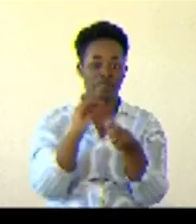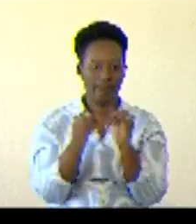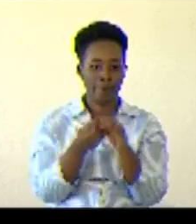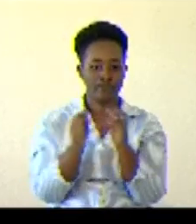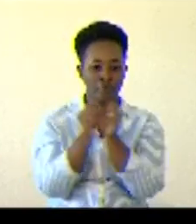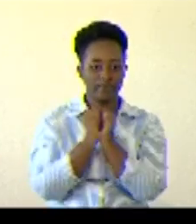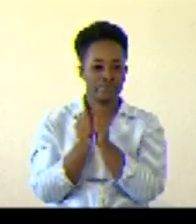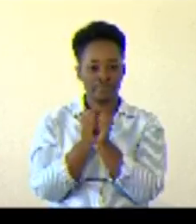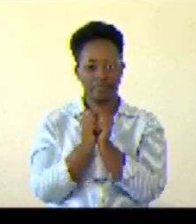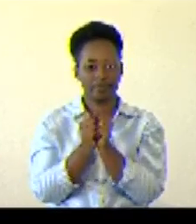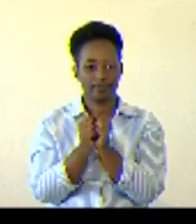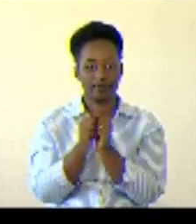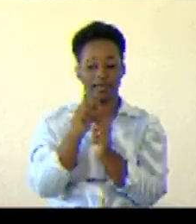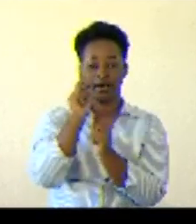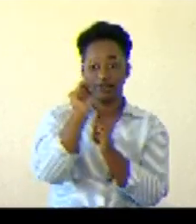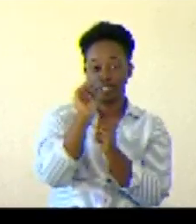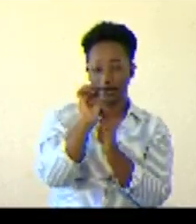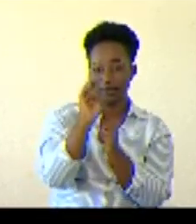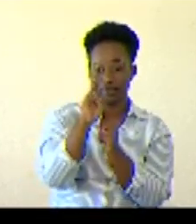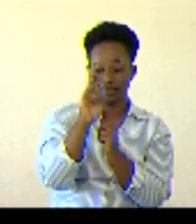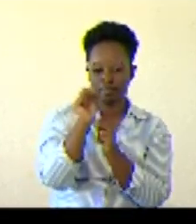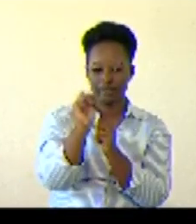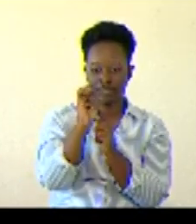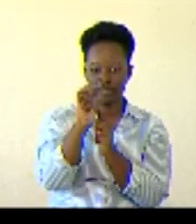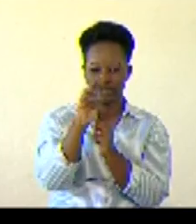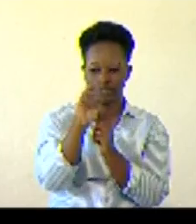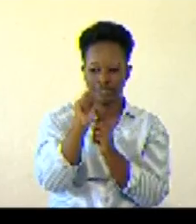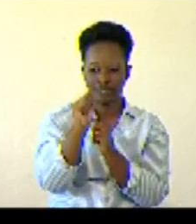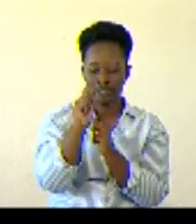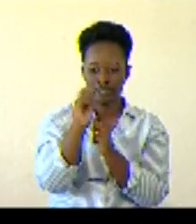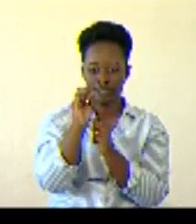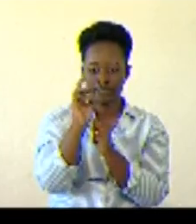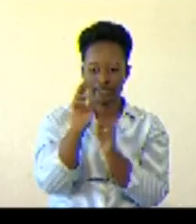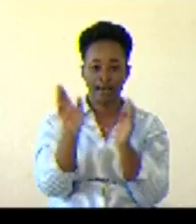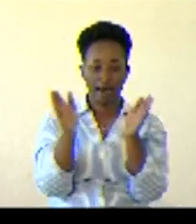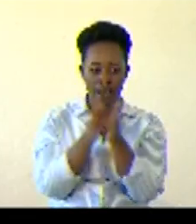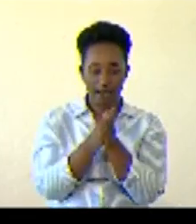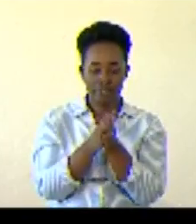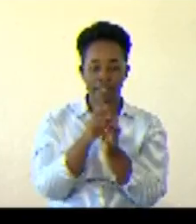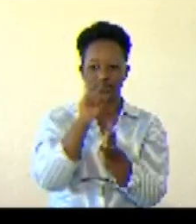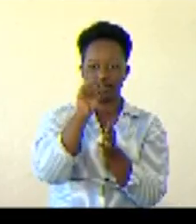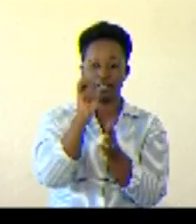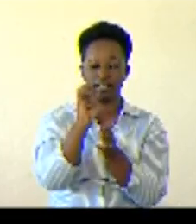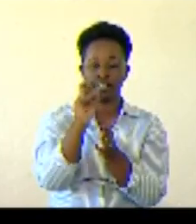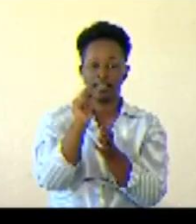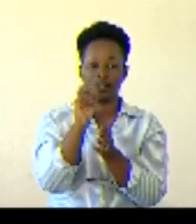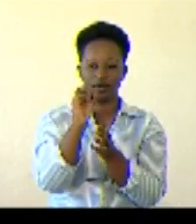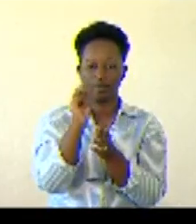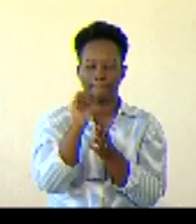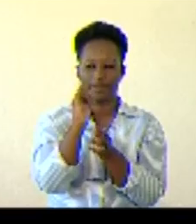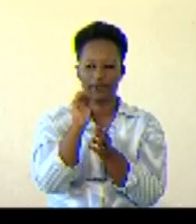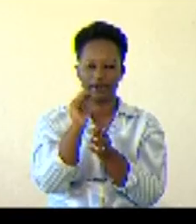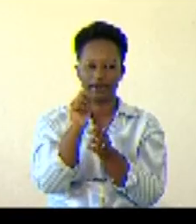numerator and a denominator. A fraction is an expression of numbers with a numerator and